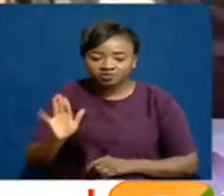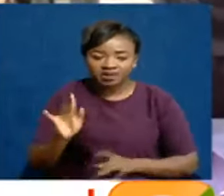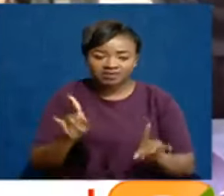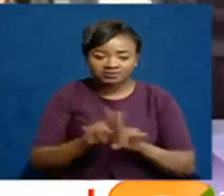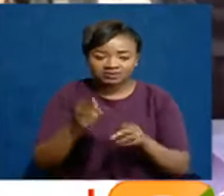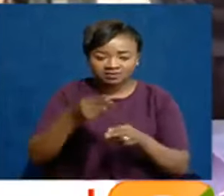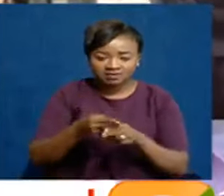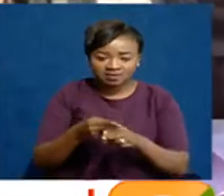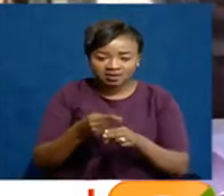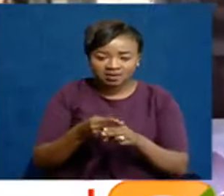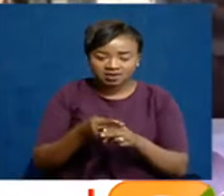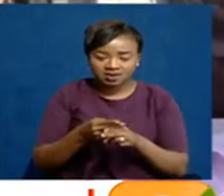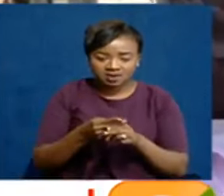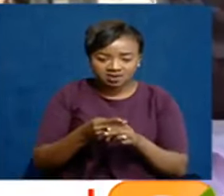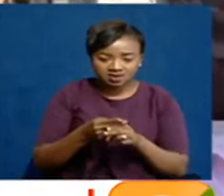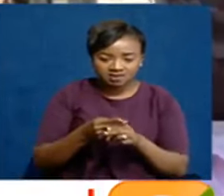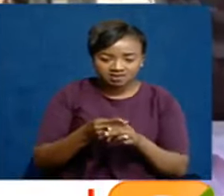pia Mary. Aliposikia